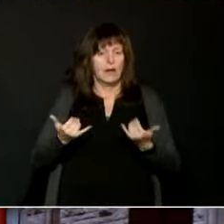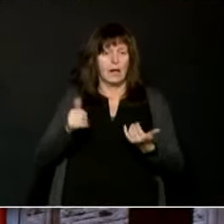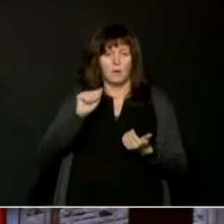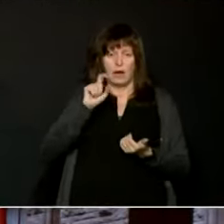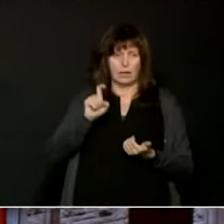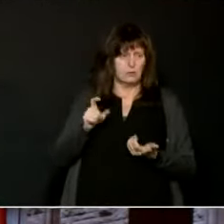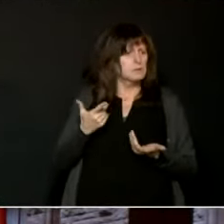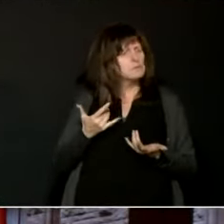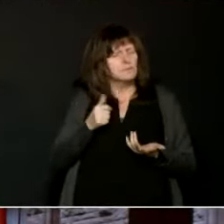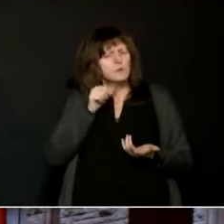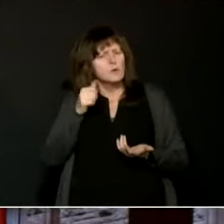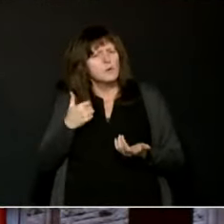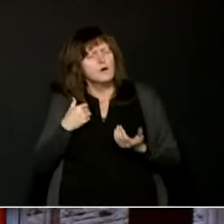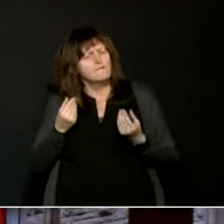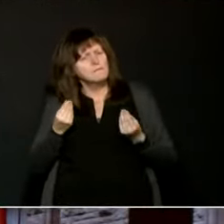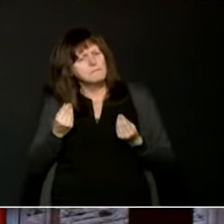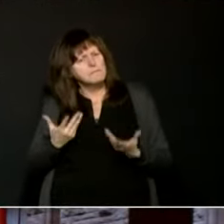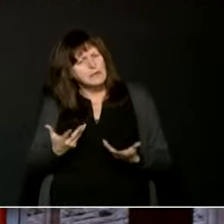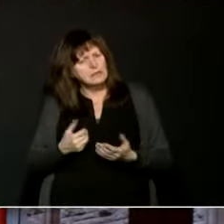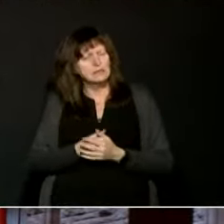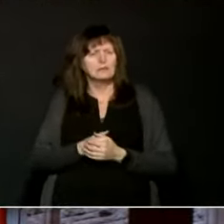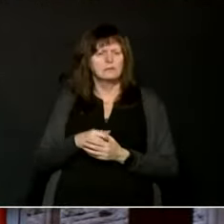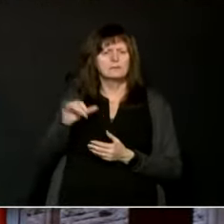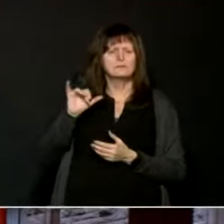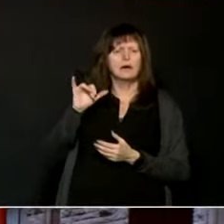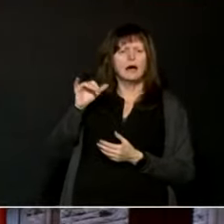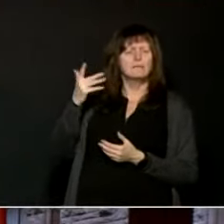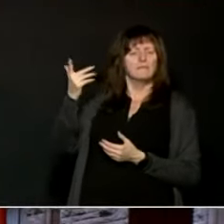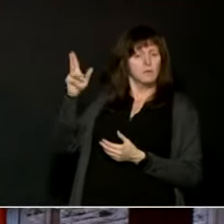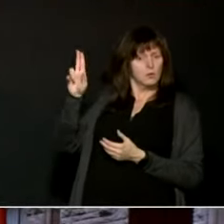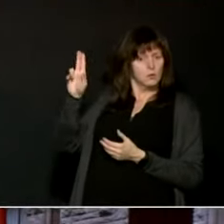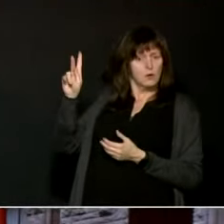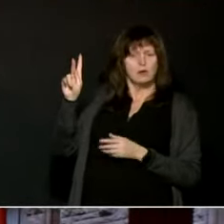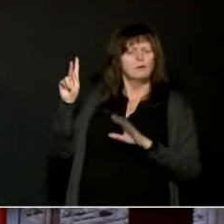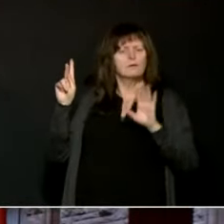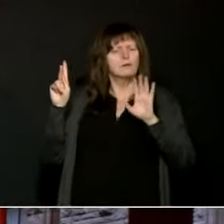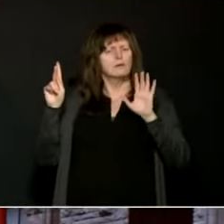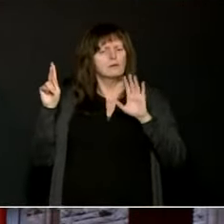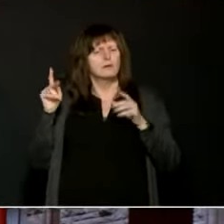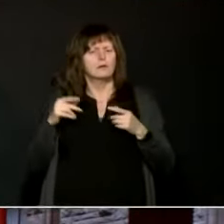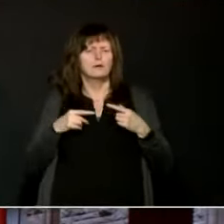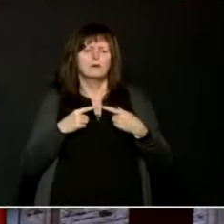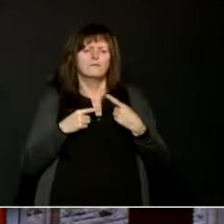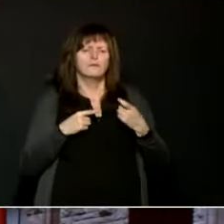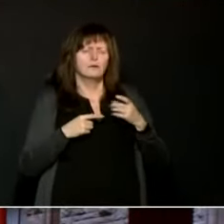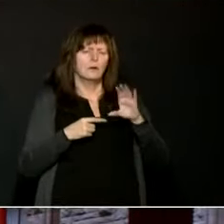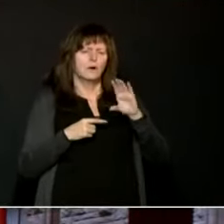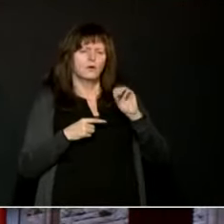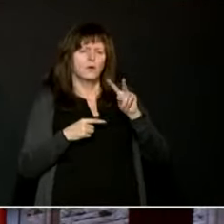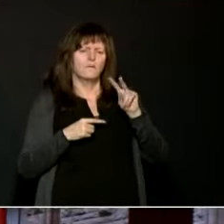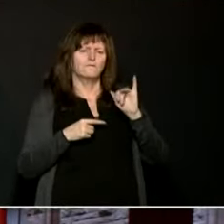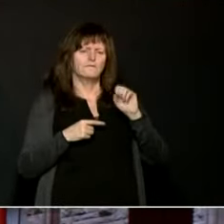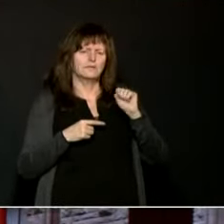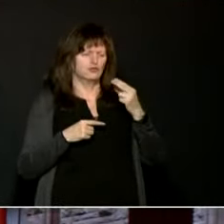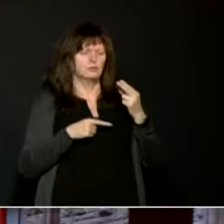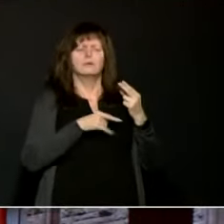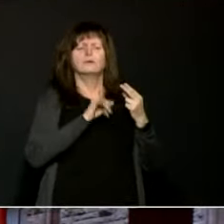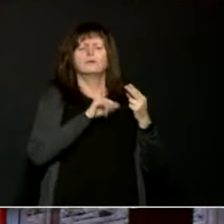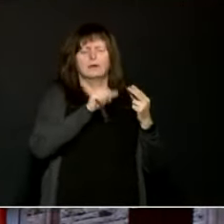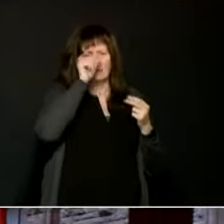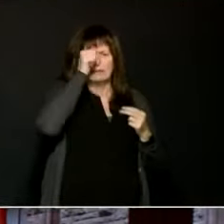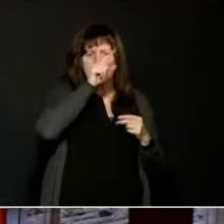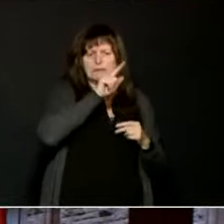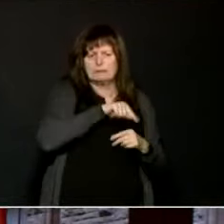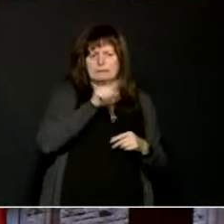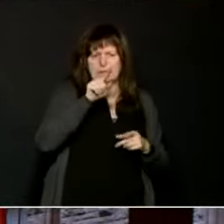and UK. Ours is from the Covishield thus far, from India, from the Serum Institute of India. And if we're going to